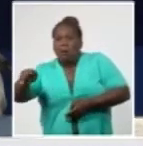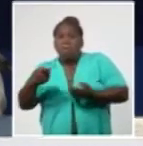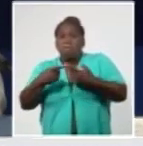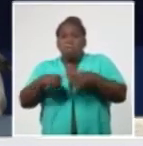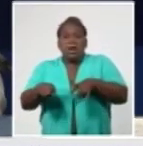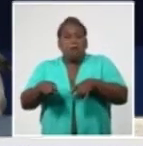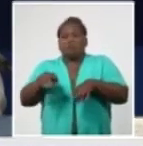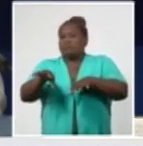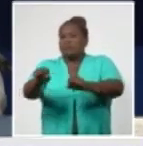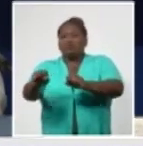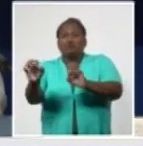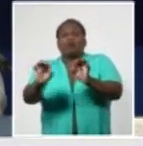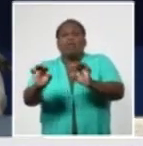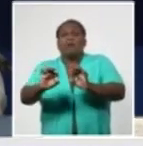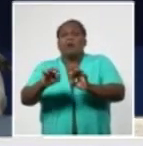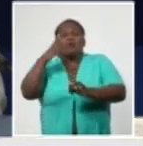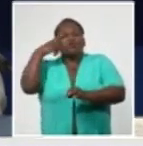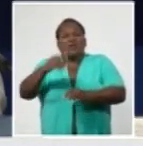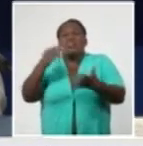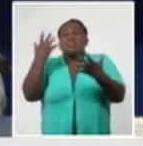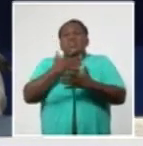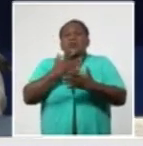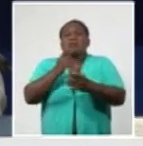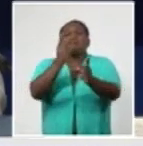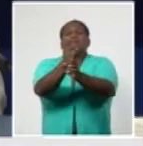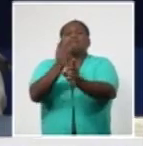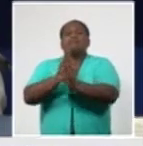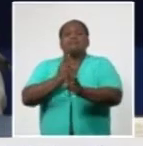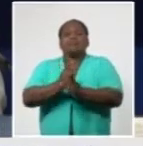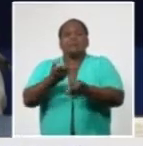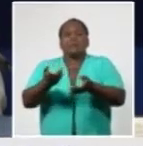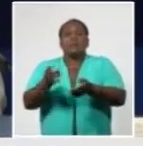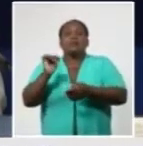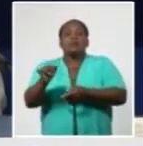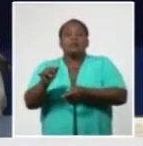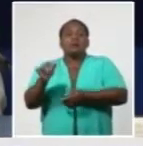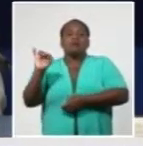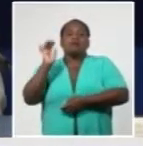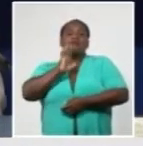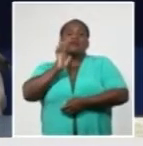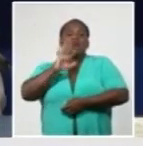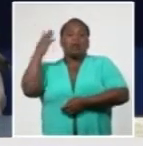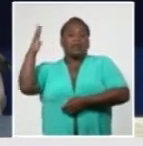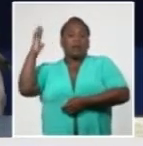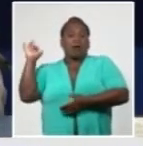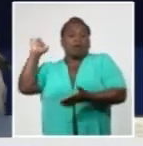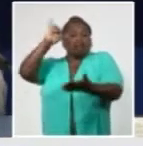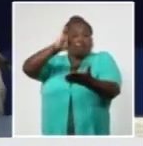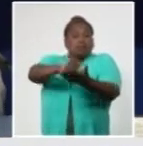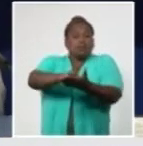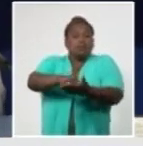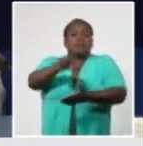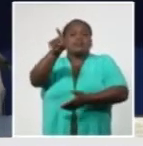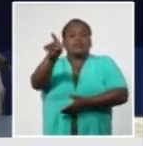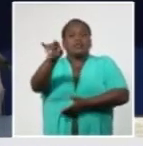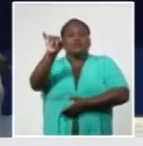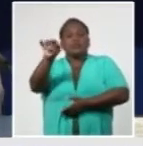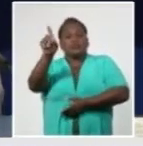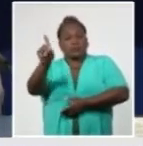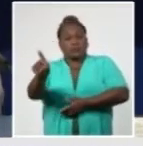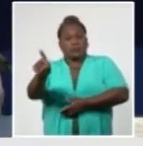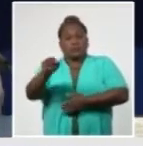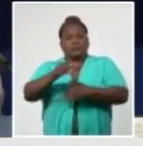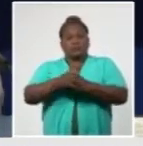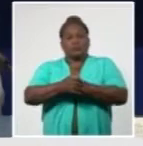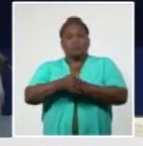whose source of infection has not been determined, remains unchanged. Efforts are underway to identify the